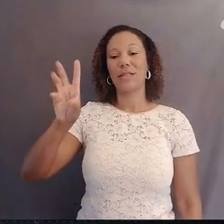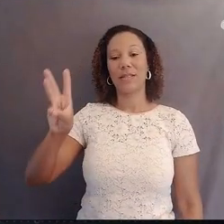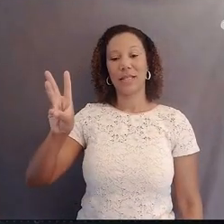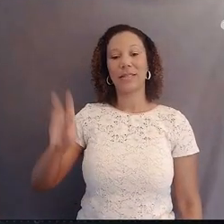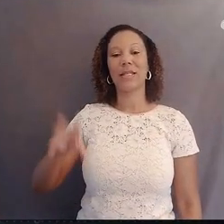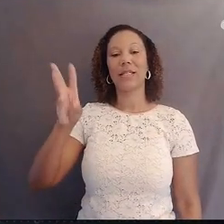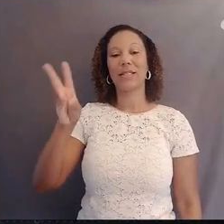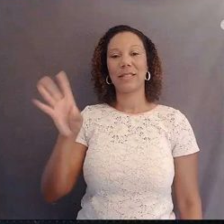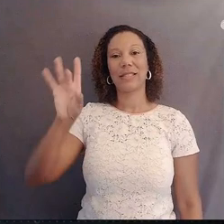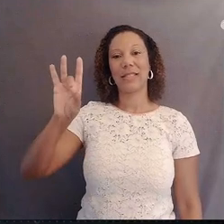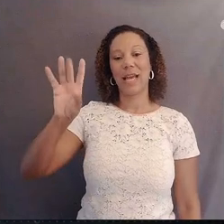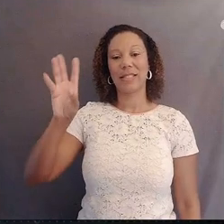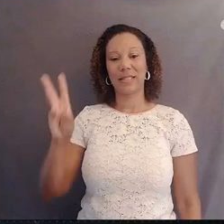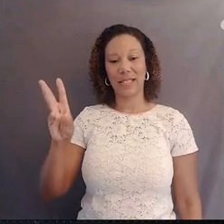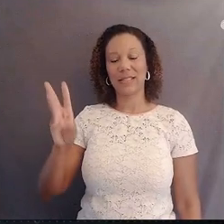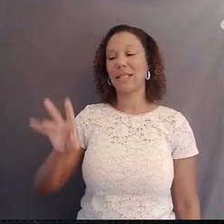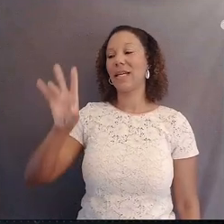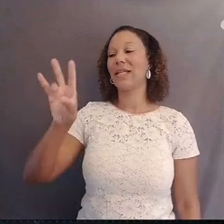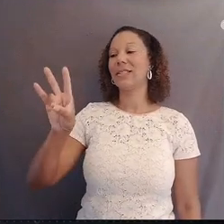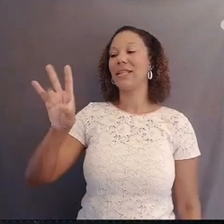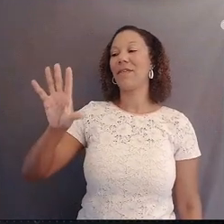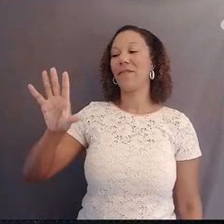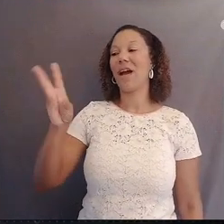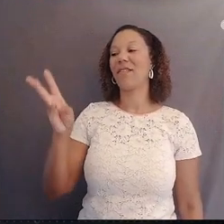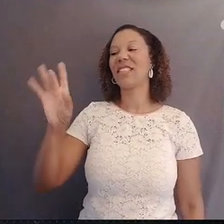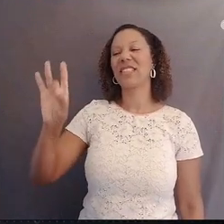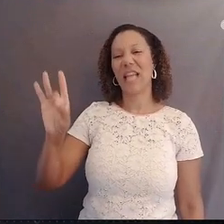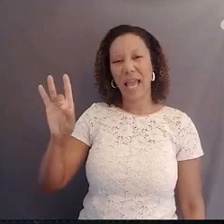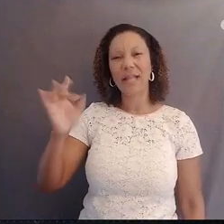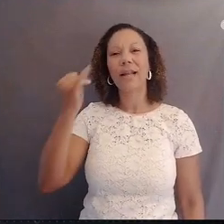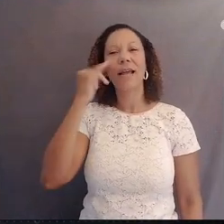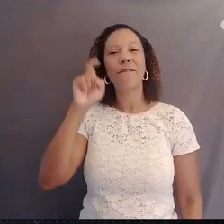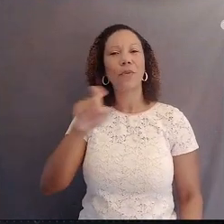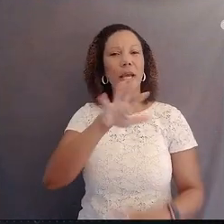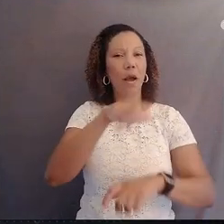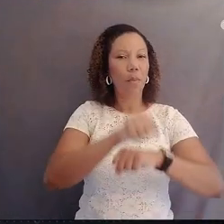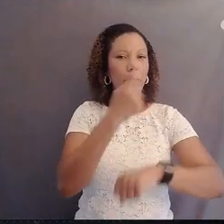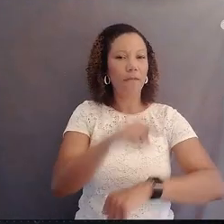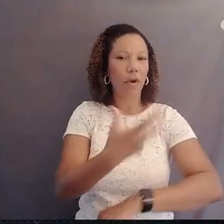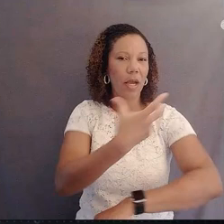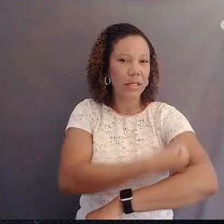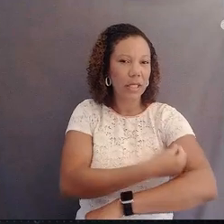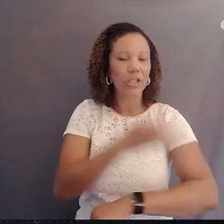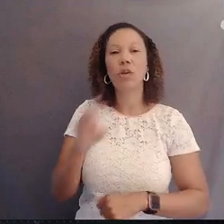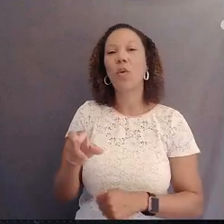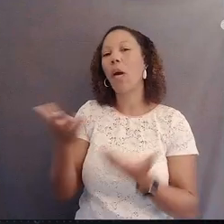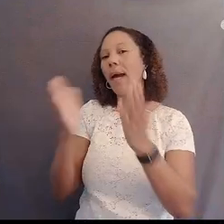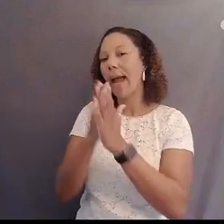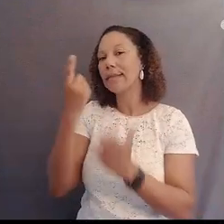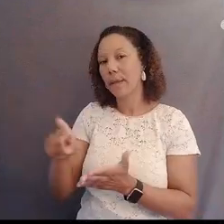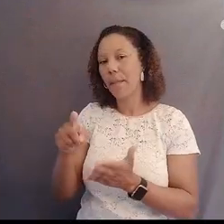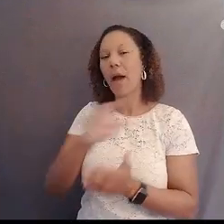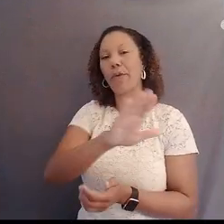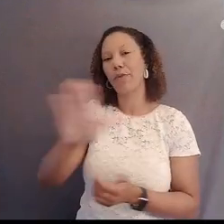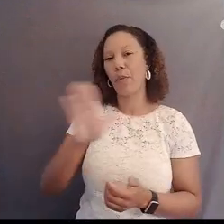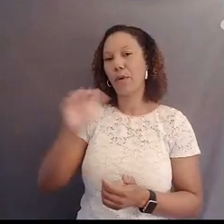916-686-7568 to schedule an appointment for those immunizations or even just to check on their student's record. And if you need more information about how to get